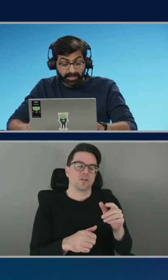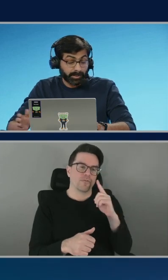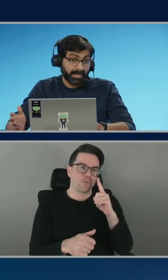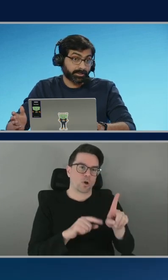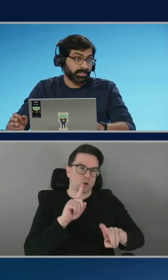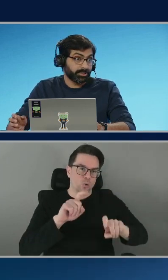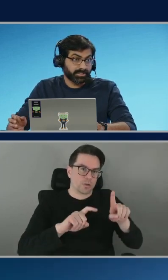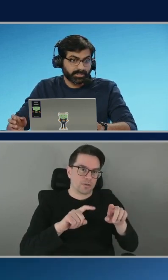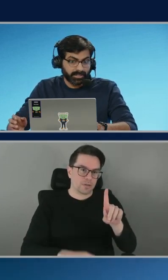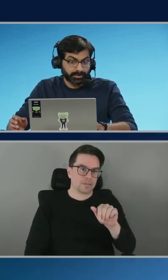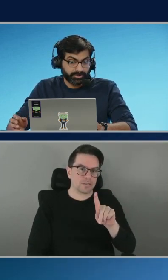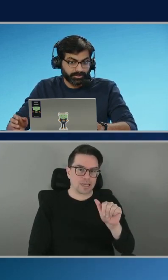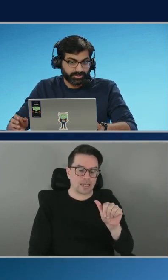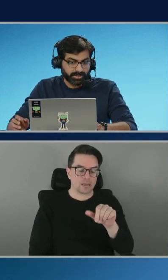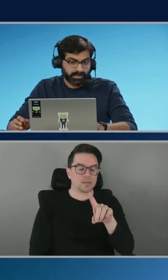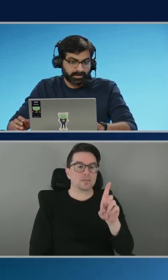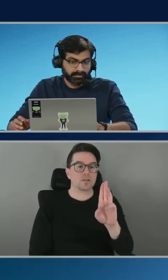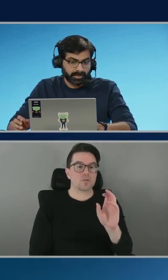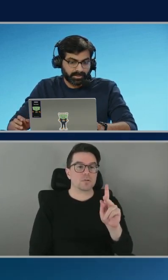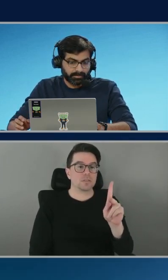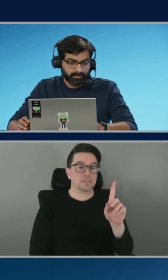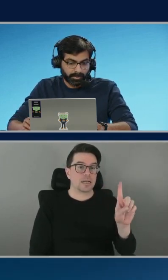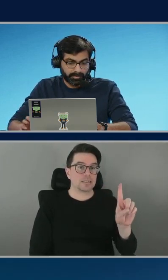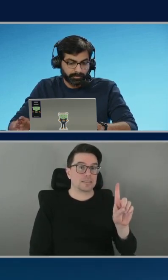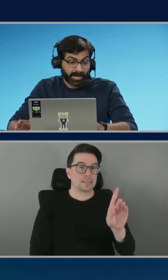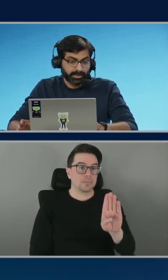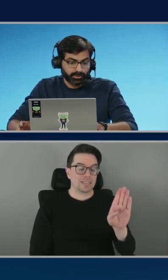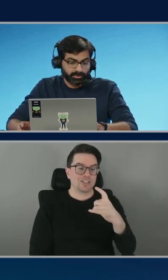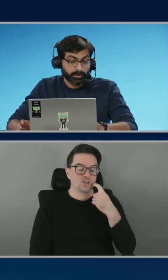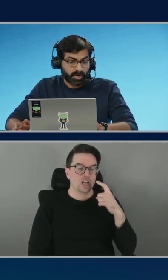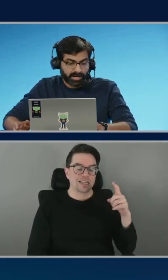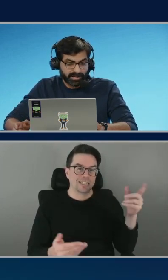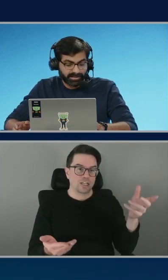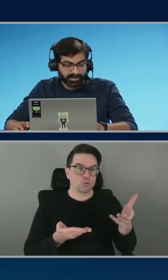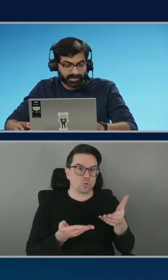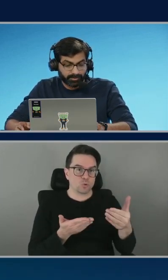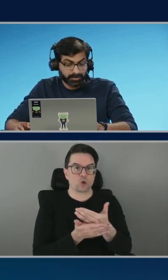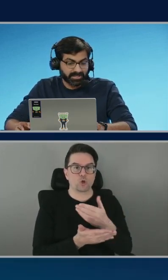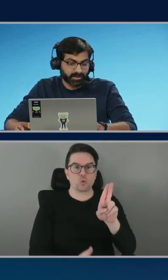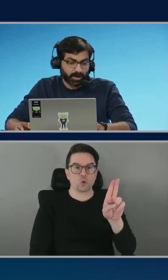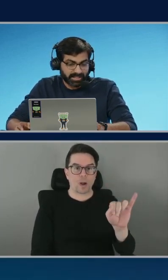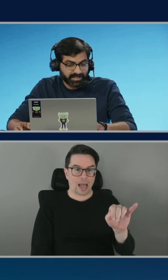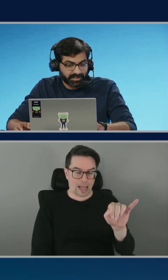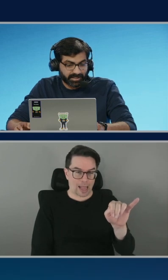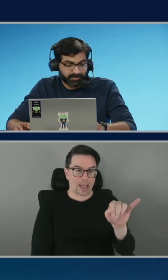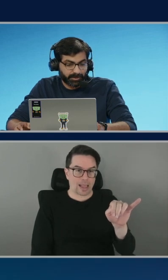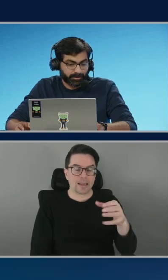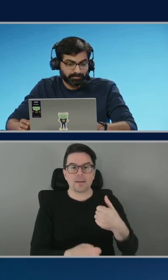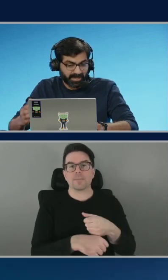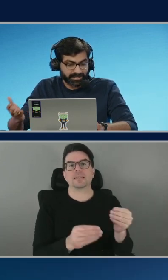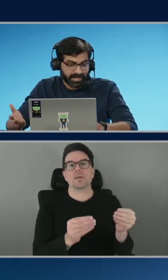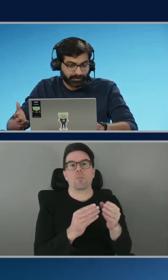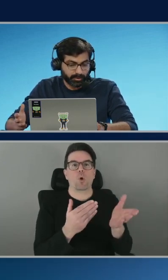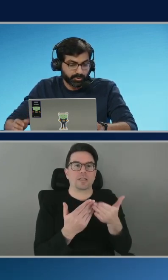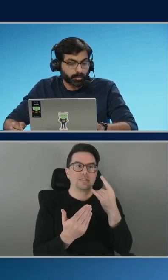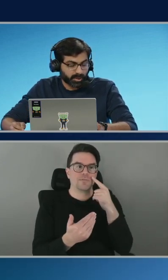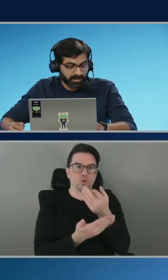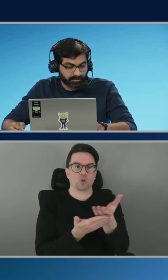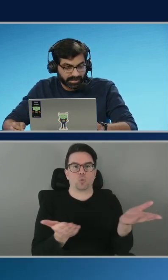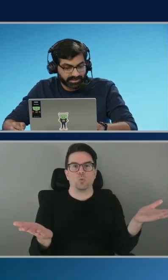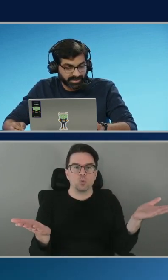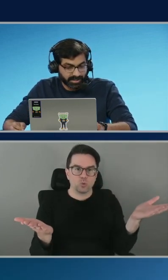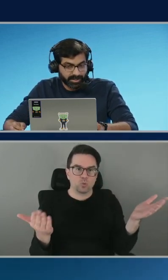So DuckDB actually just introduced a brand new UI, which makes it a lot easier for you to basically have a